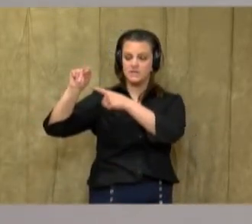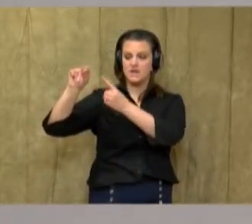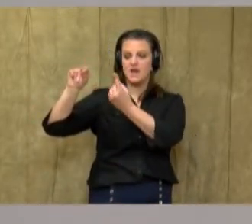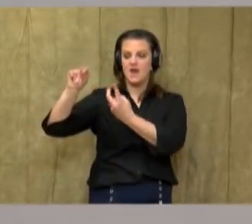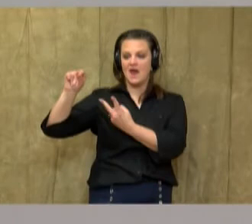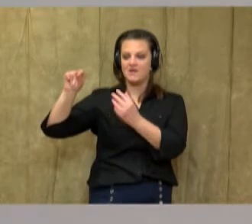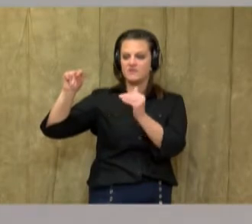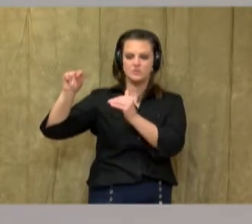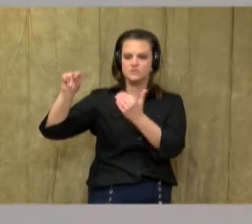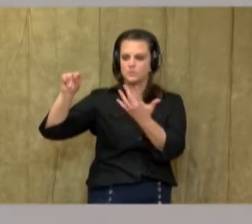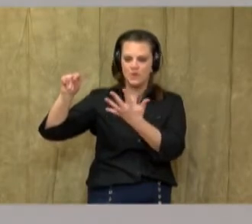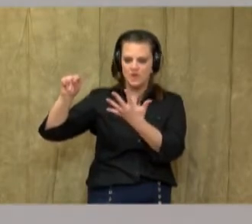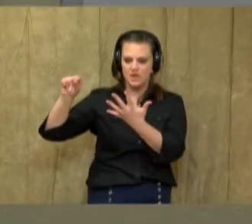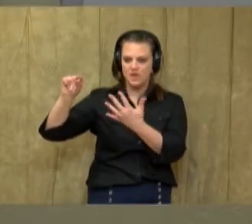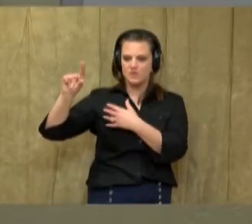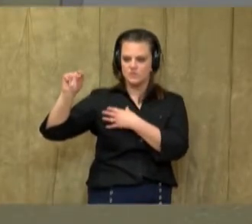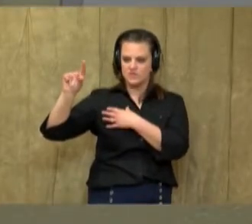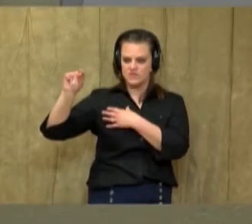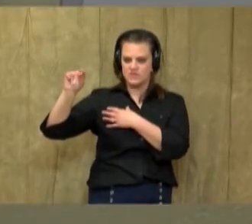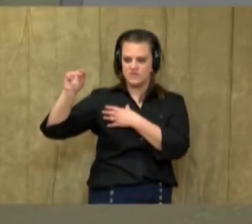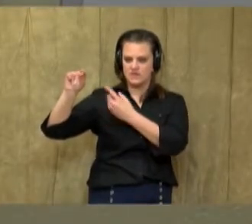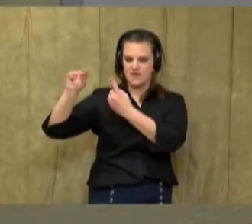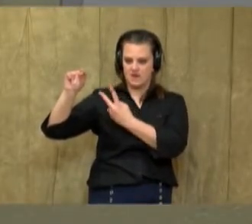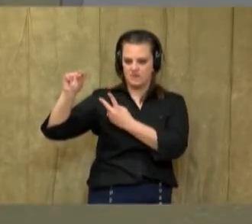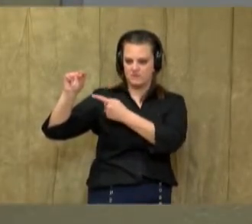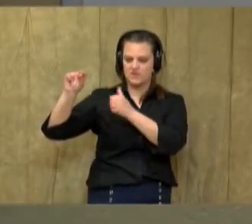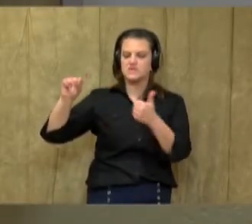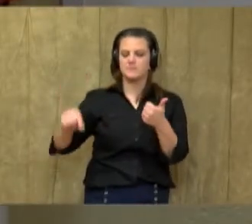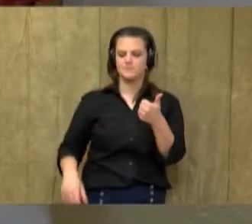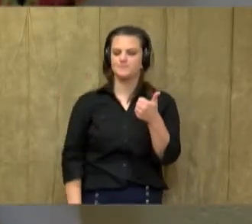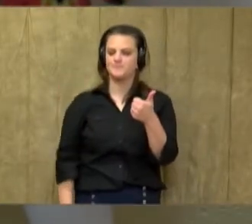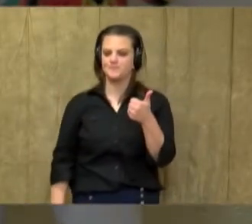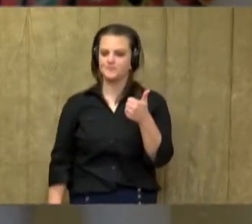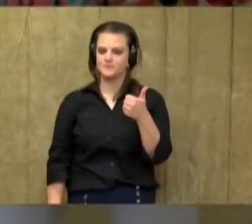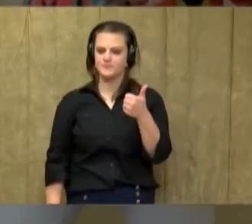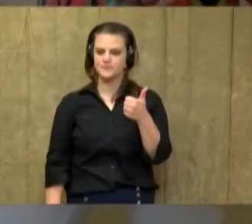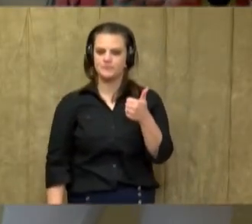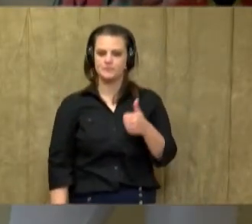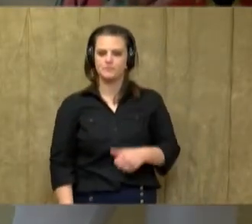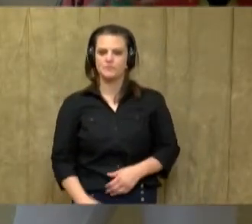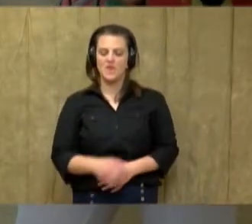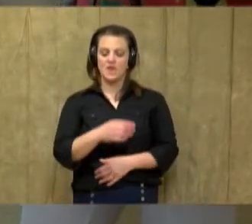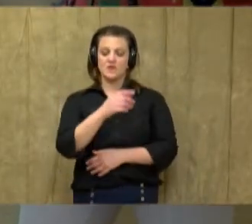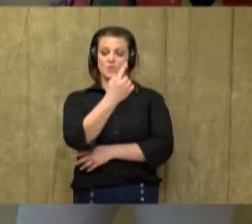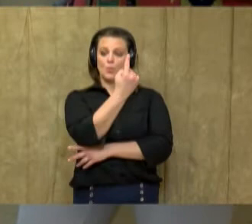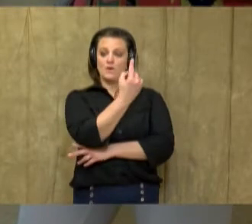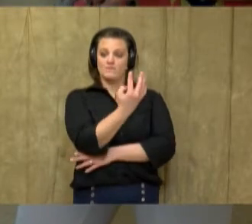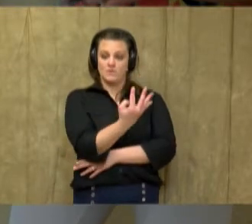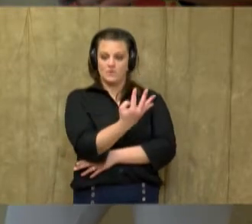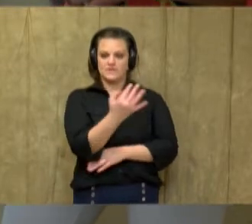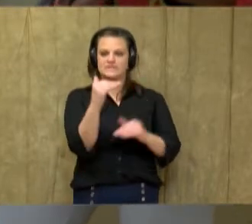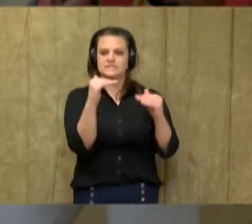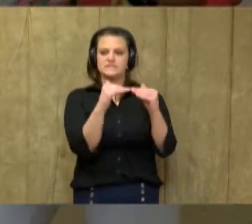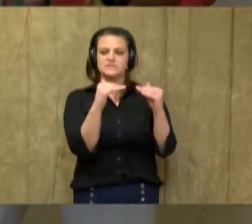10. So I'm going to write that there. So if we knew that 1/4 was 5,